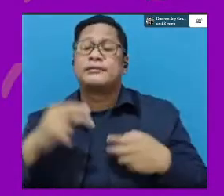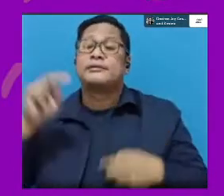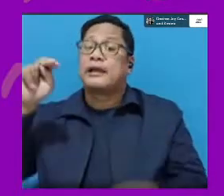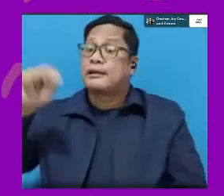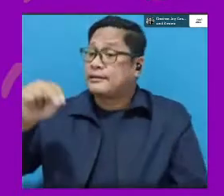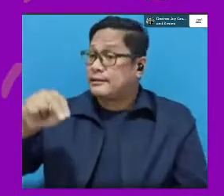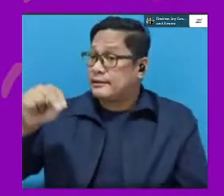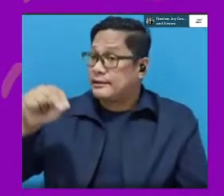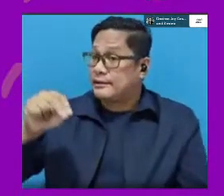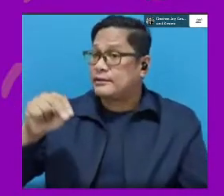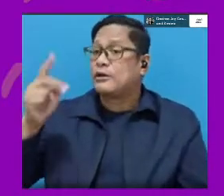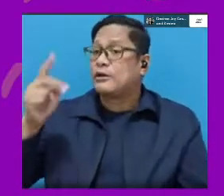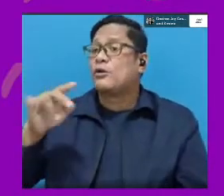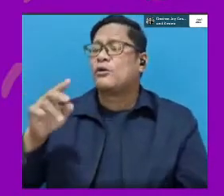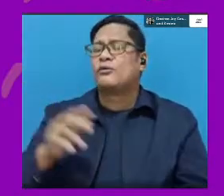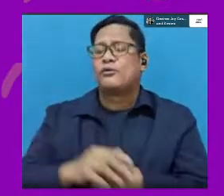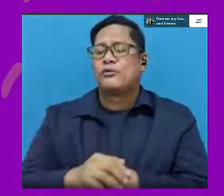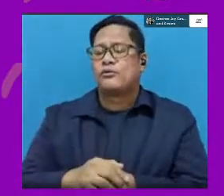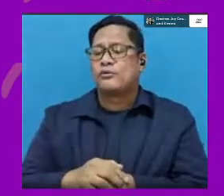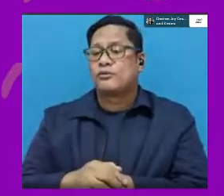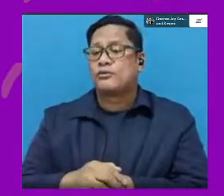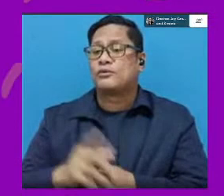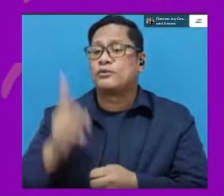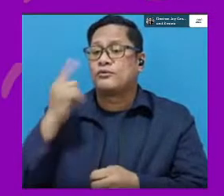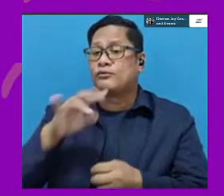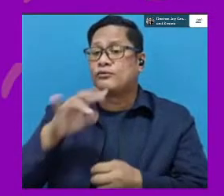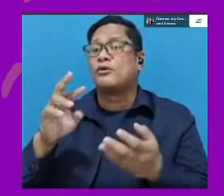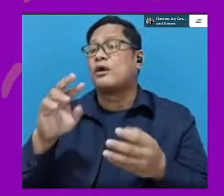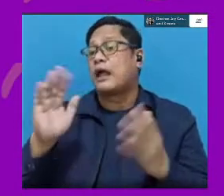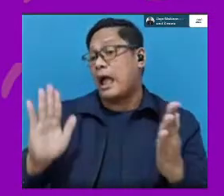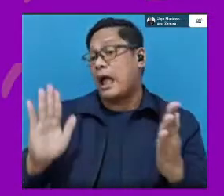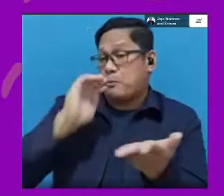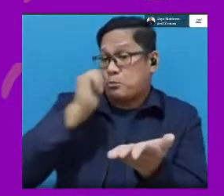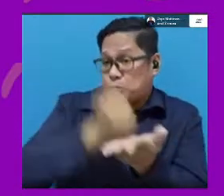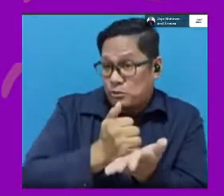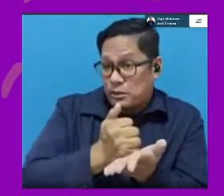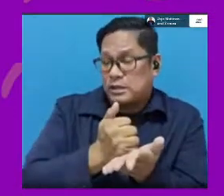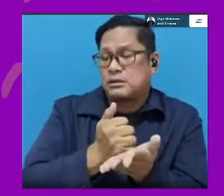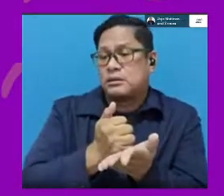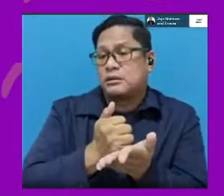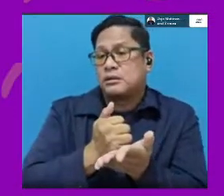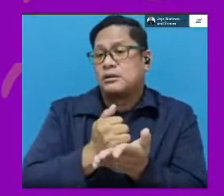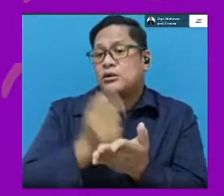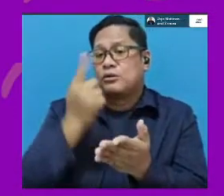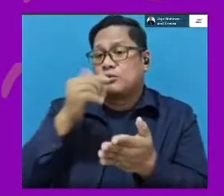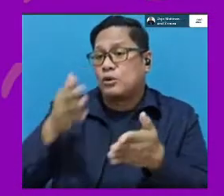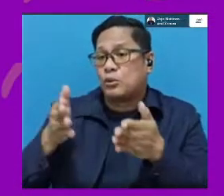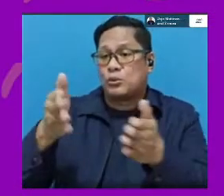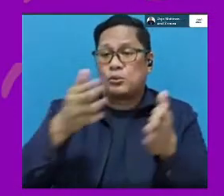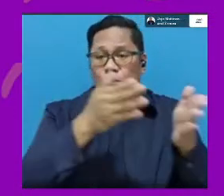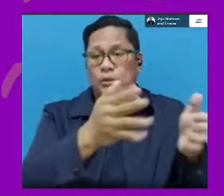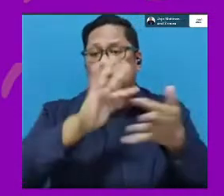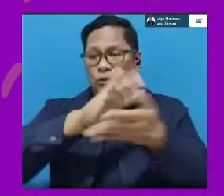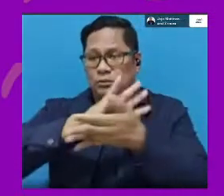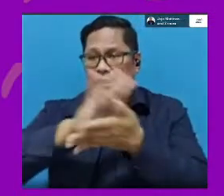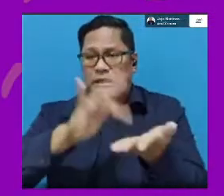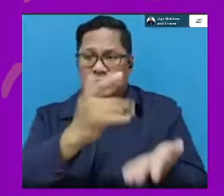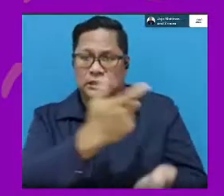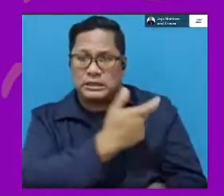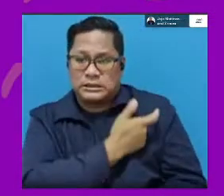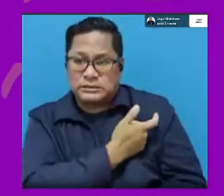an expedited regulatory approval for pathway for COVID-19 vaccines.